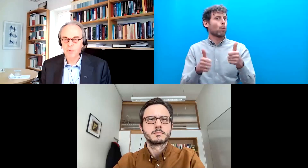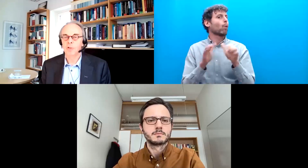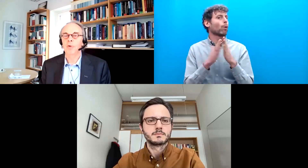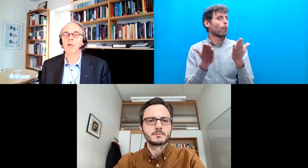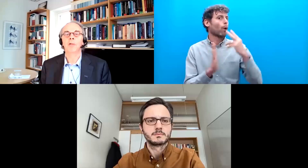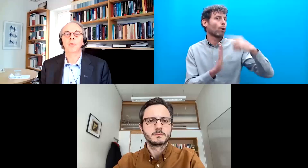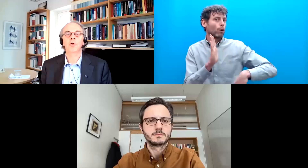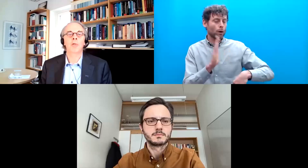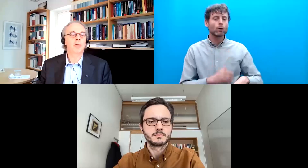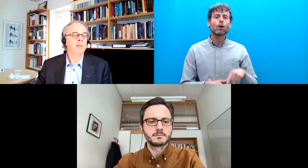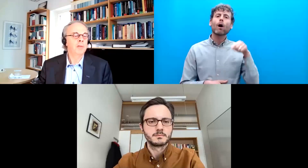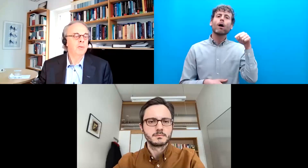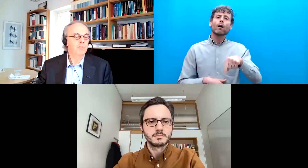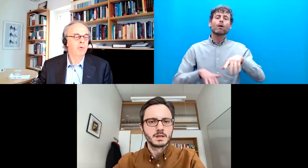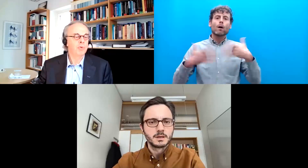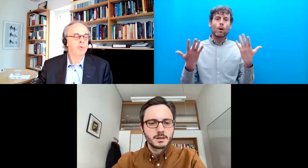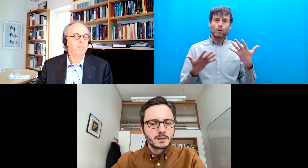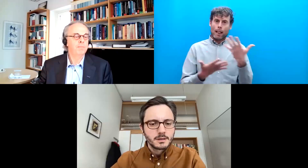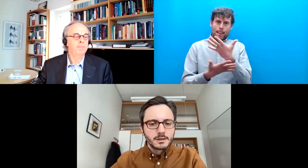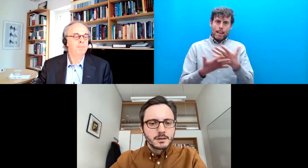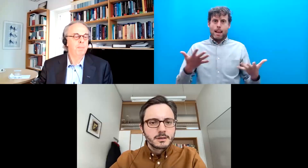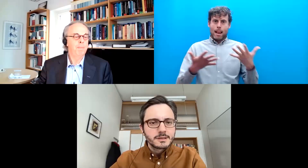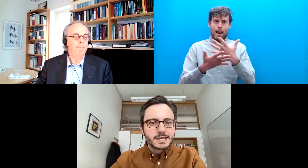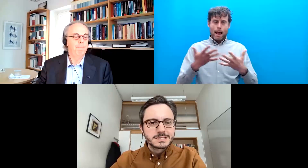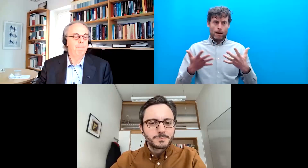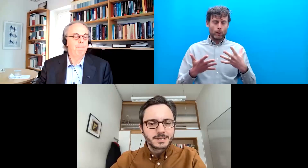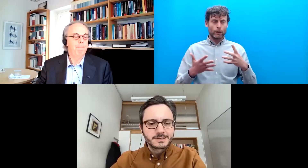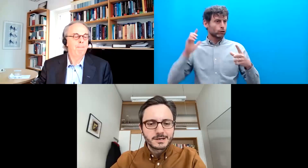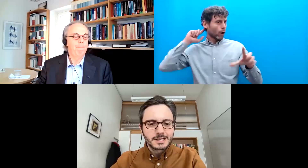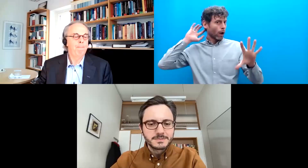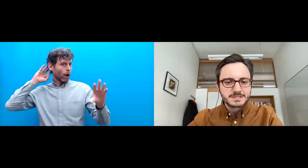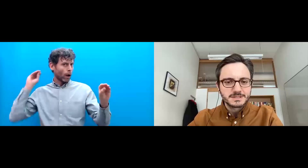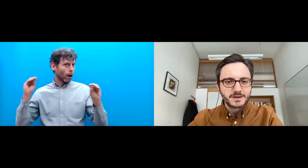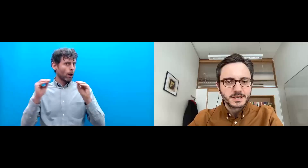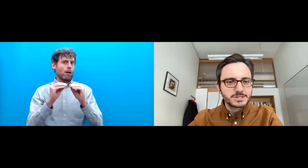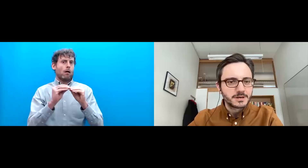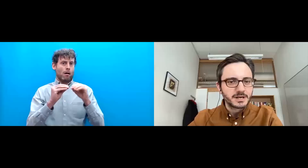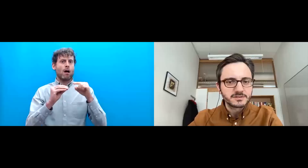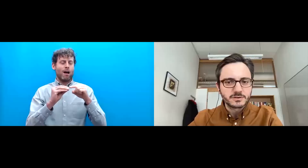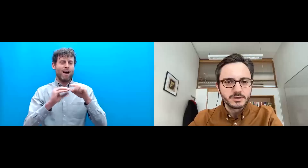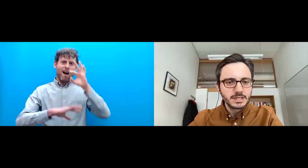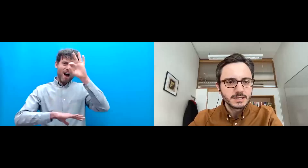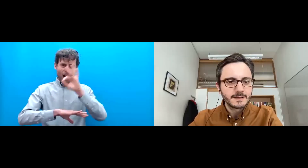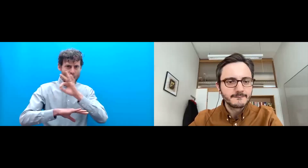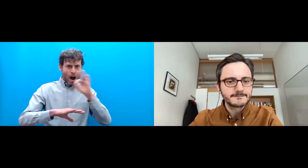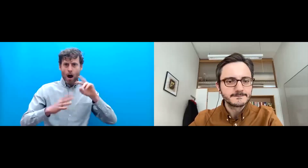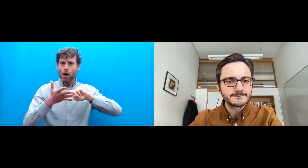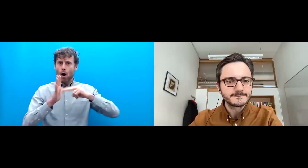for Language in the Brain. José, the floor is yours. Thanks, Peter. Let me see if I can share my